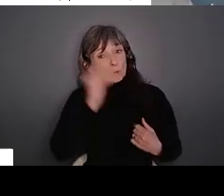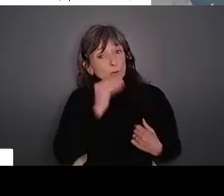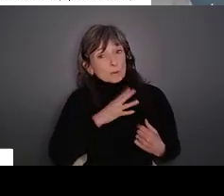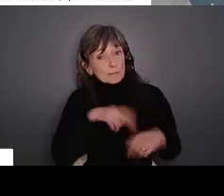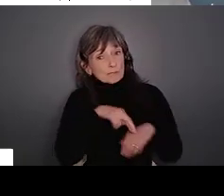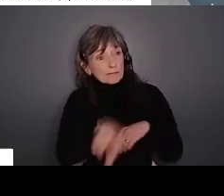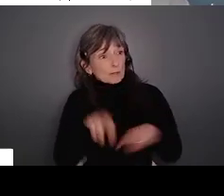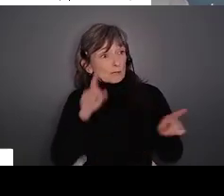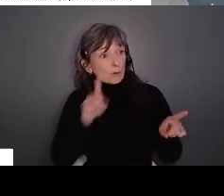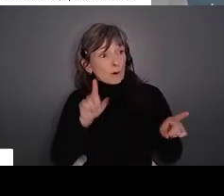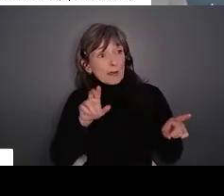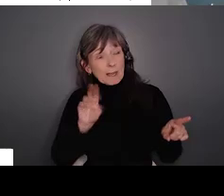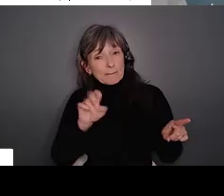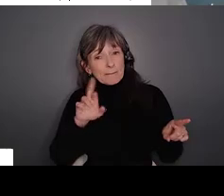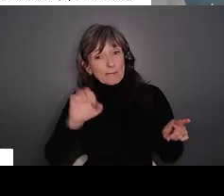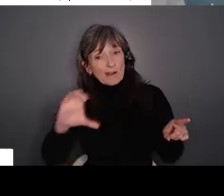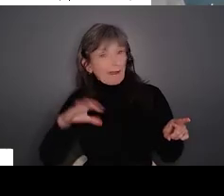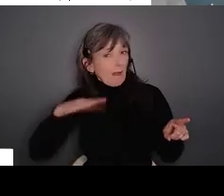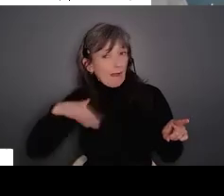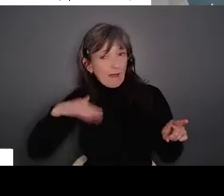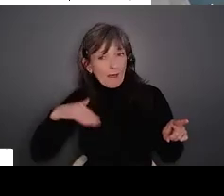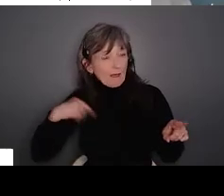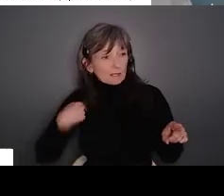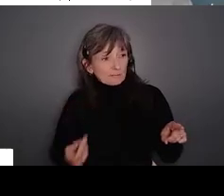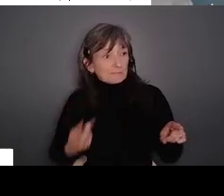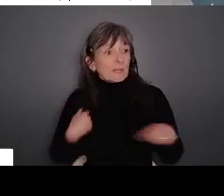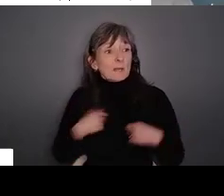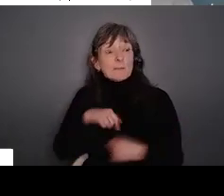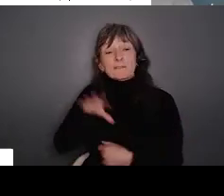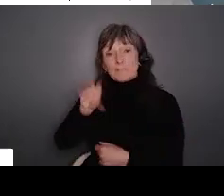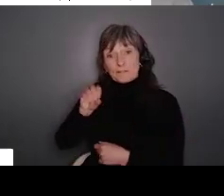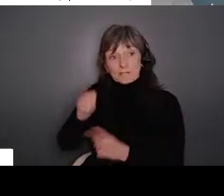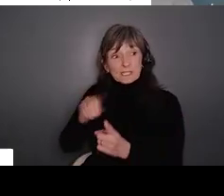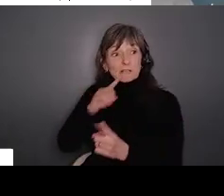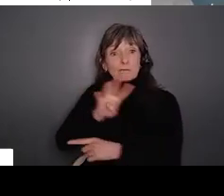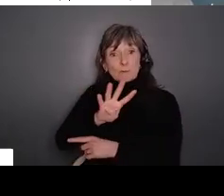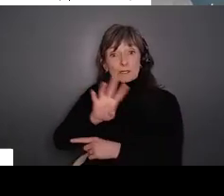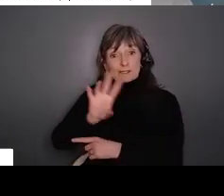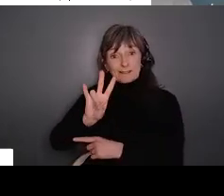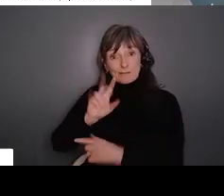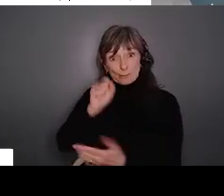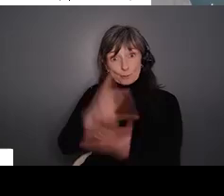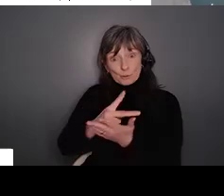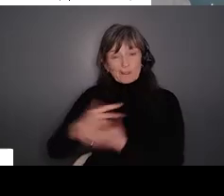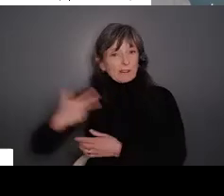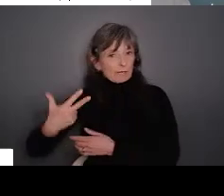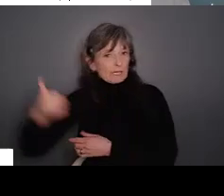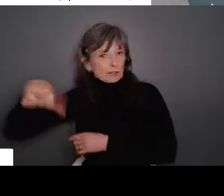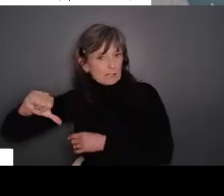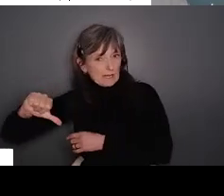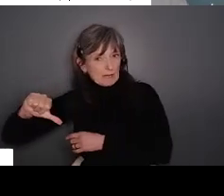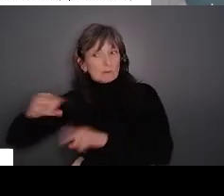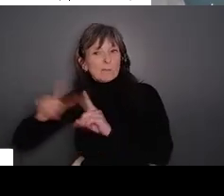to the MERAC process. But we've had 50 cases, 47 were approved, and 3 were not approved, but have been supported in